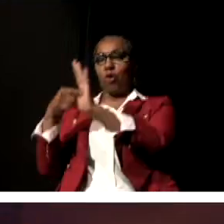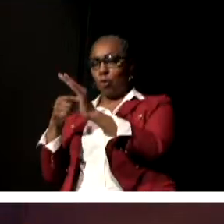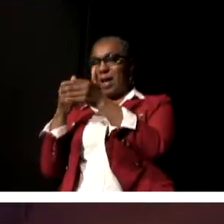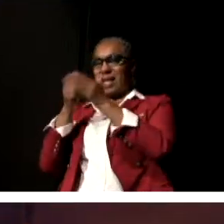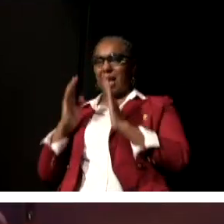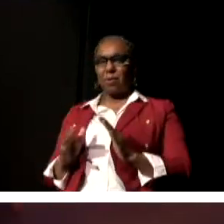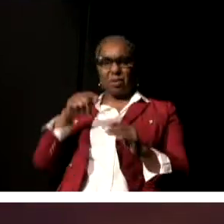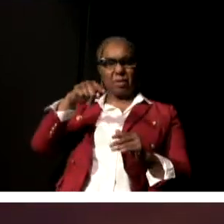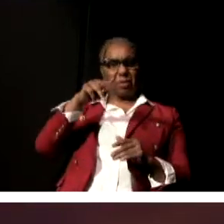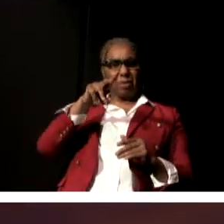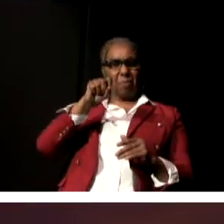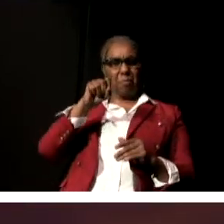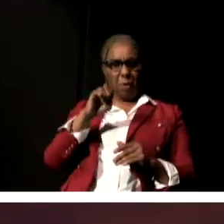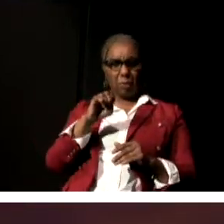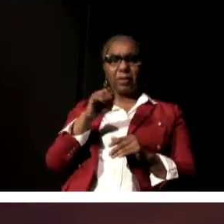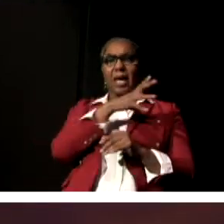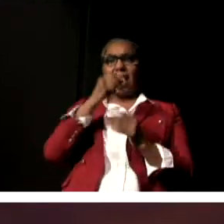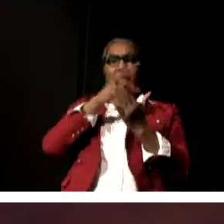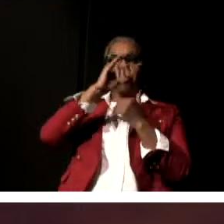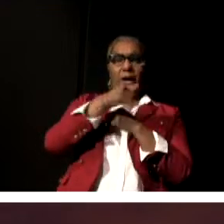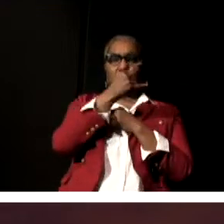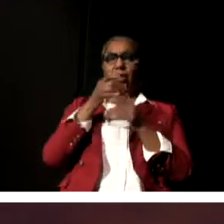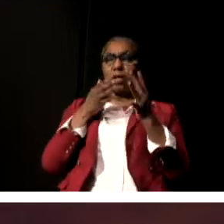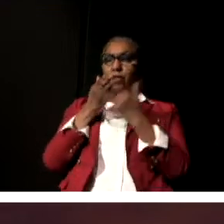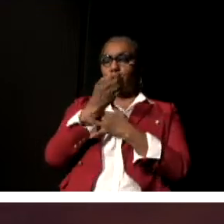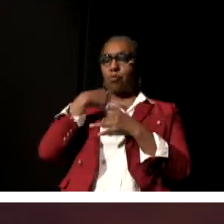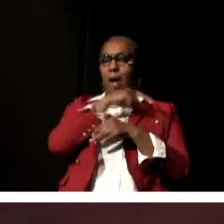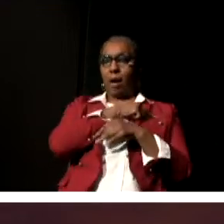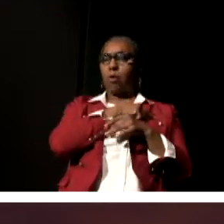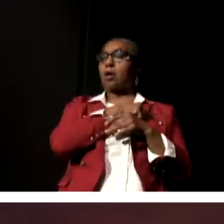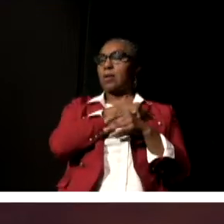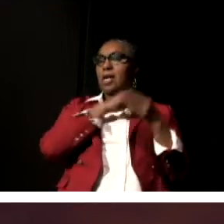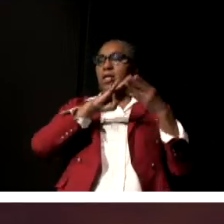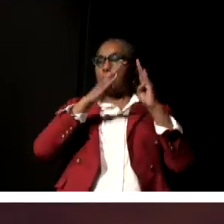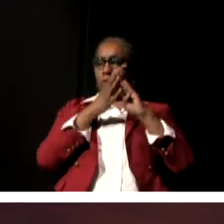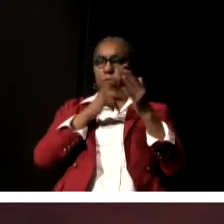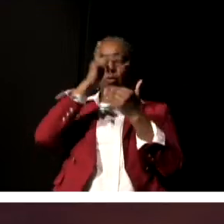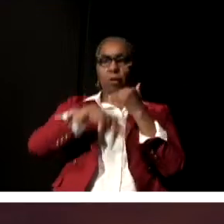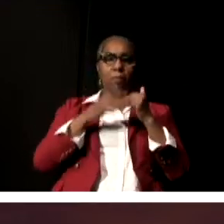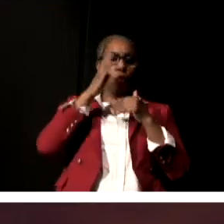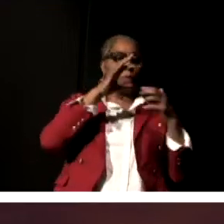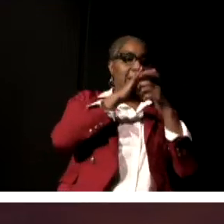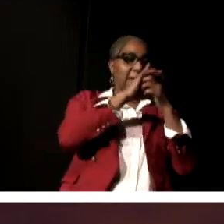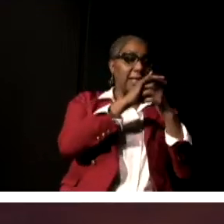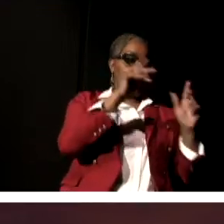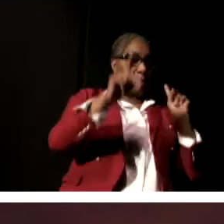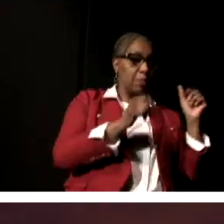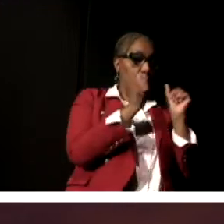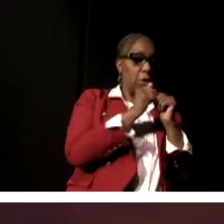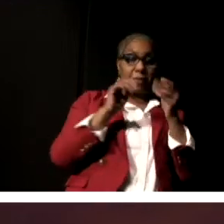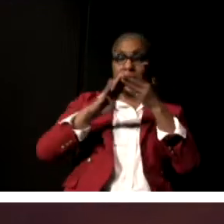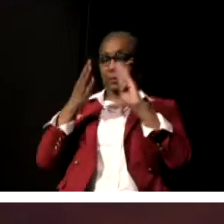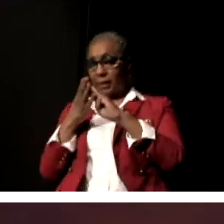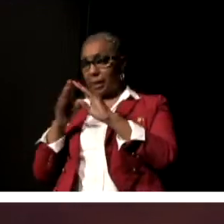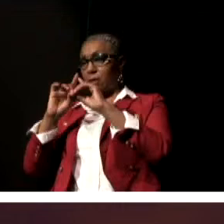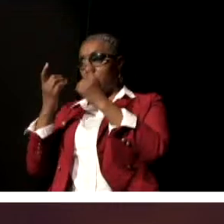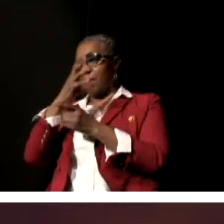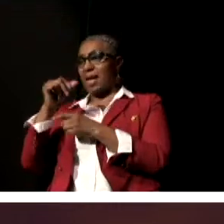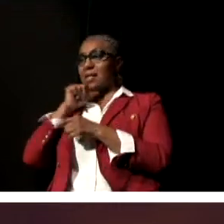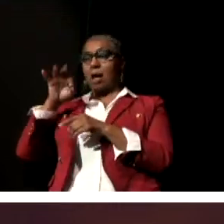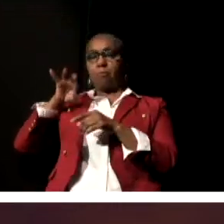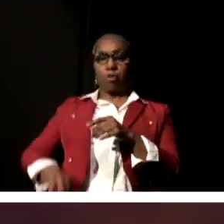Pulse, a project through our Department of Community Programs that will connect residents with city departments and nonprofit